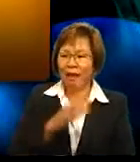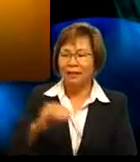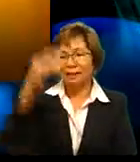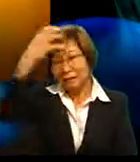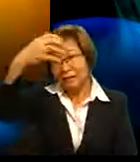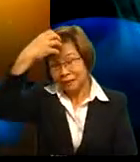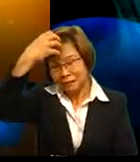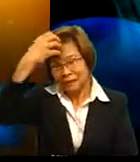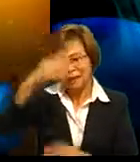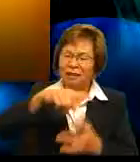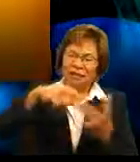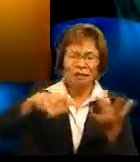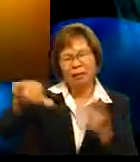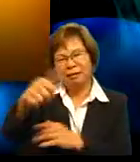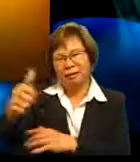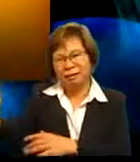sick, amongst others.